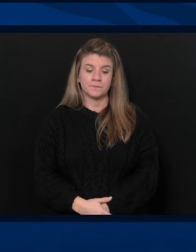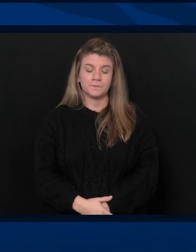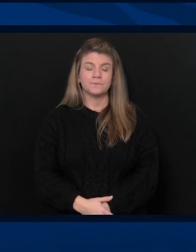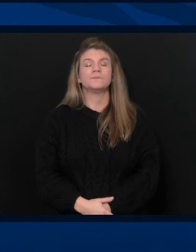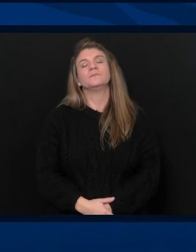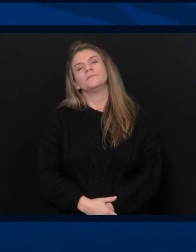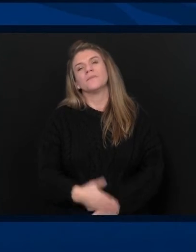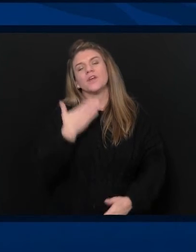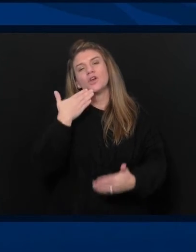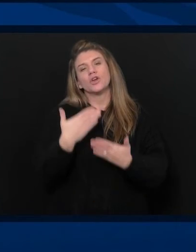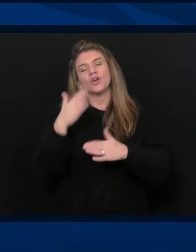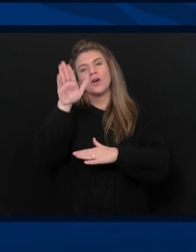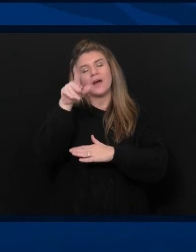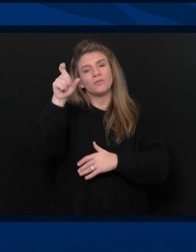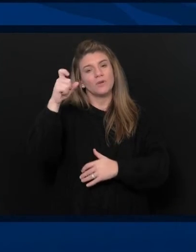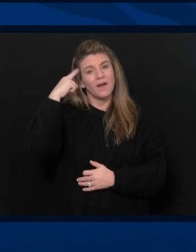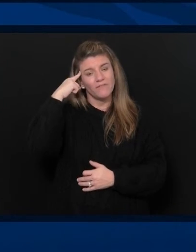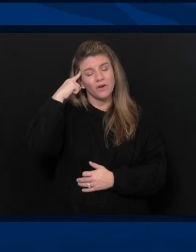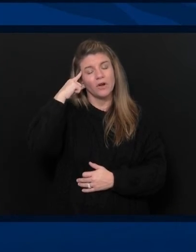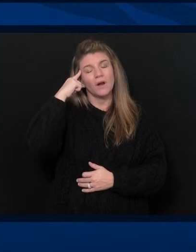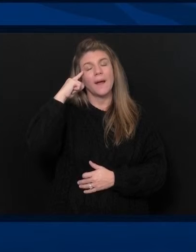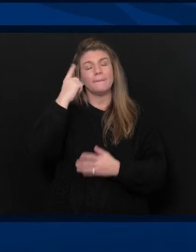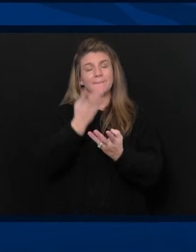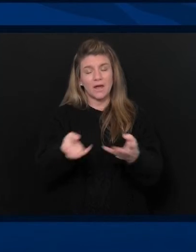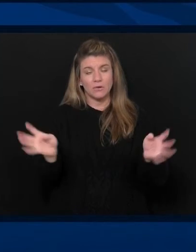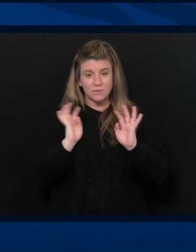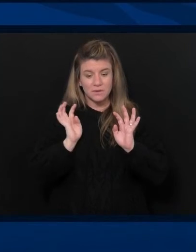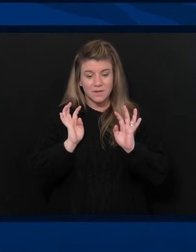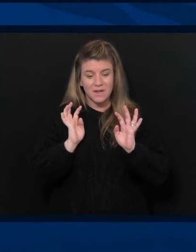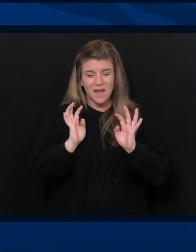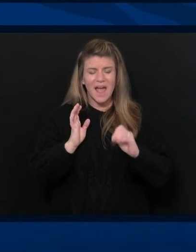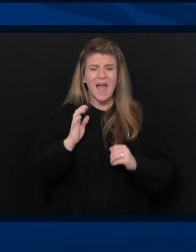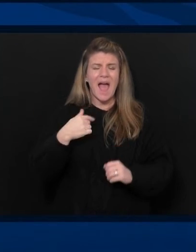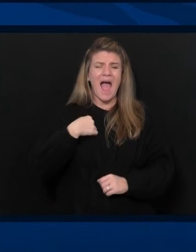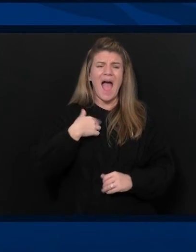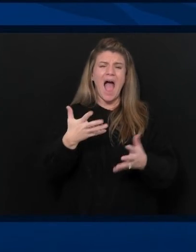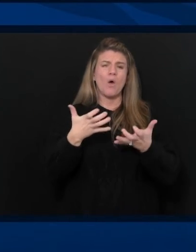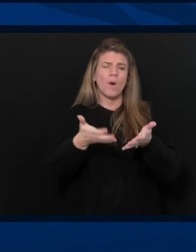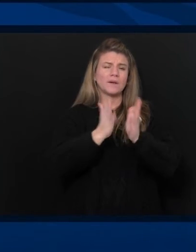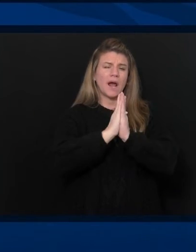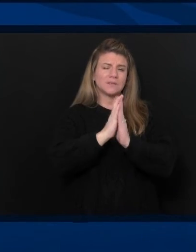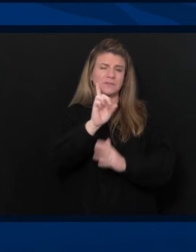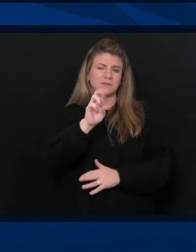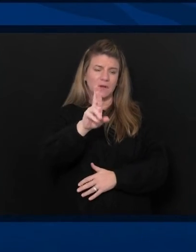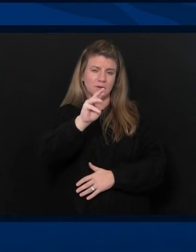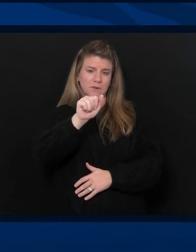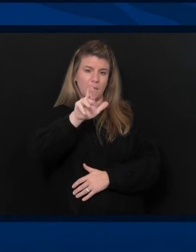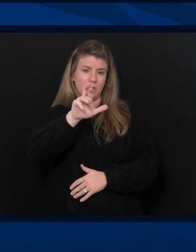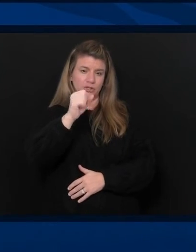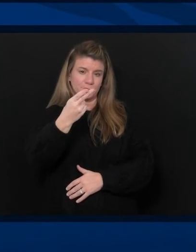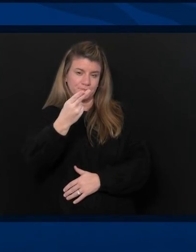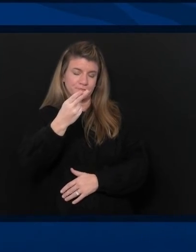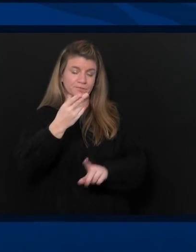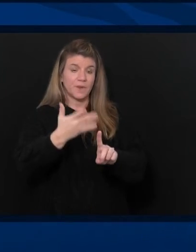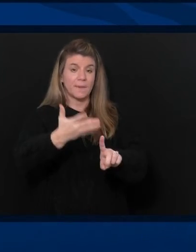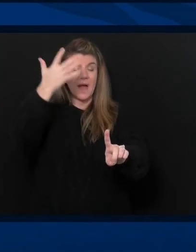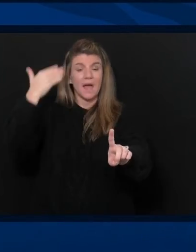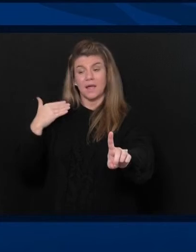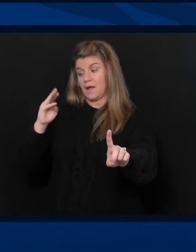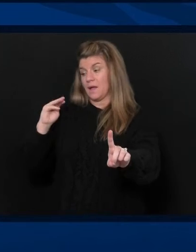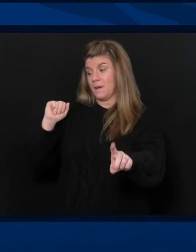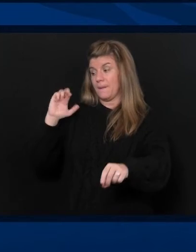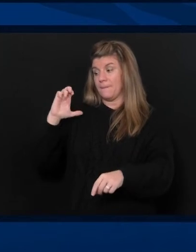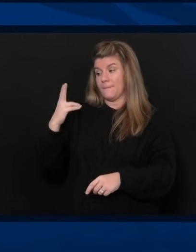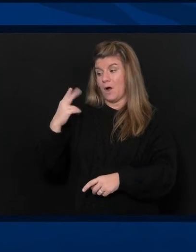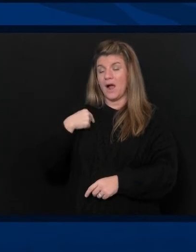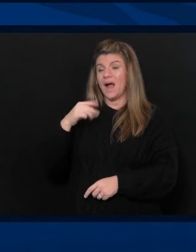Good afternoon, Governor. Good afternoon, panel. I wanted to ask Dr. Marsh, back in March, I had talked